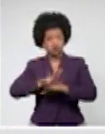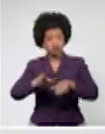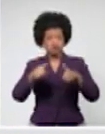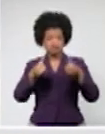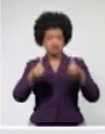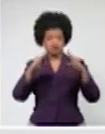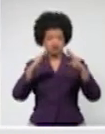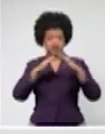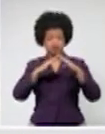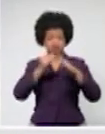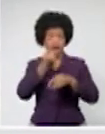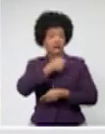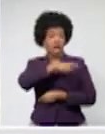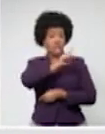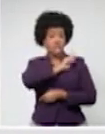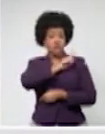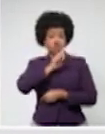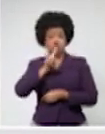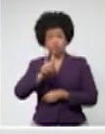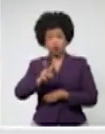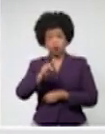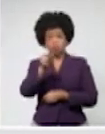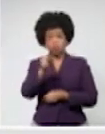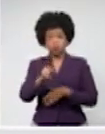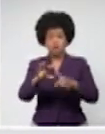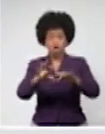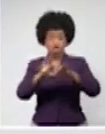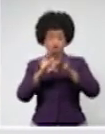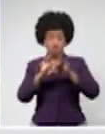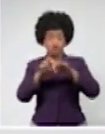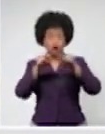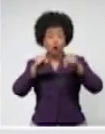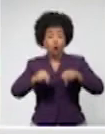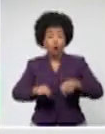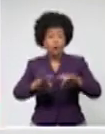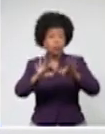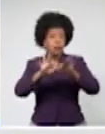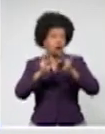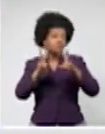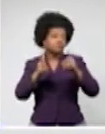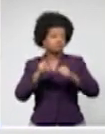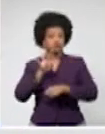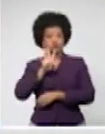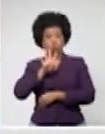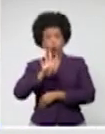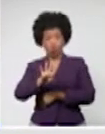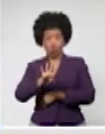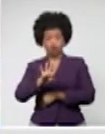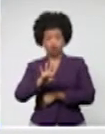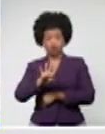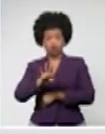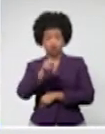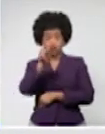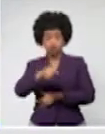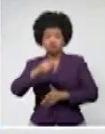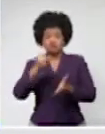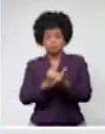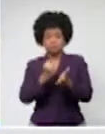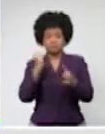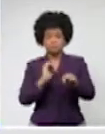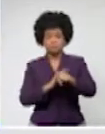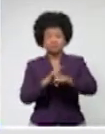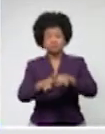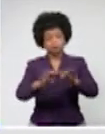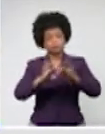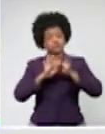more patients in serious conditions, which emphasizes that we're not dealing with a minor illness, as many people think, and even say this